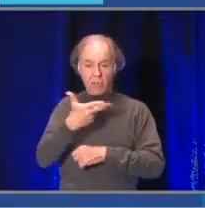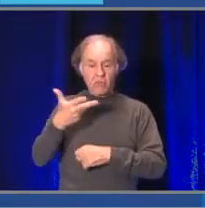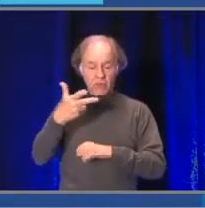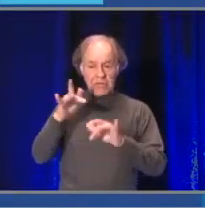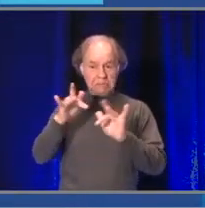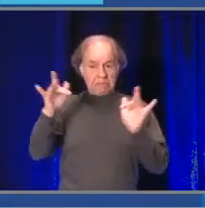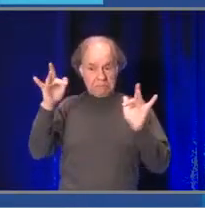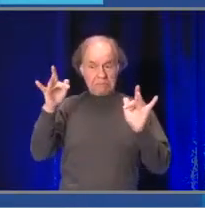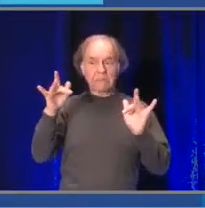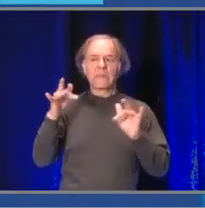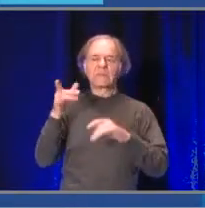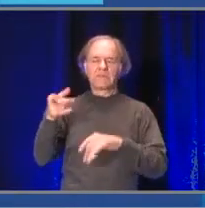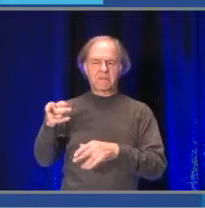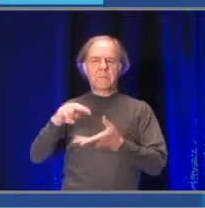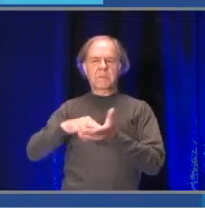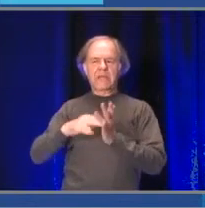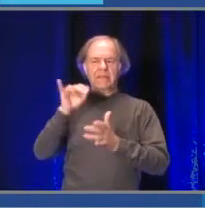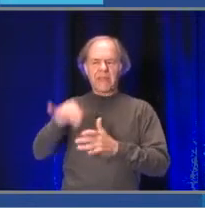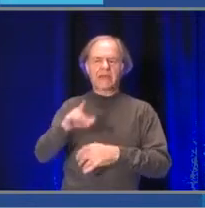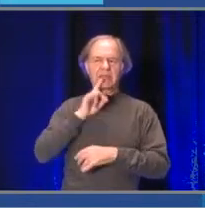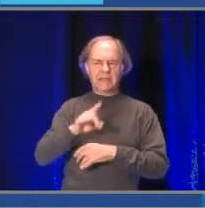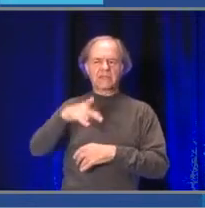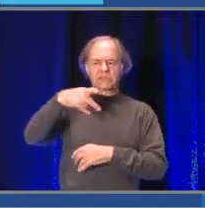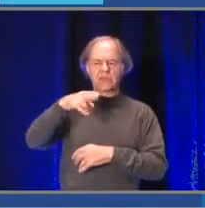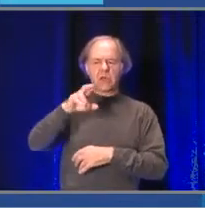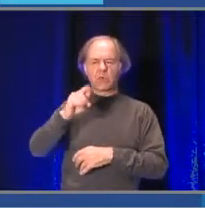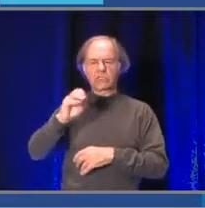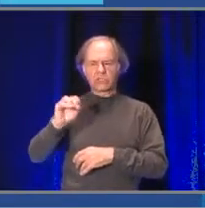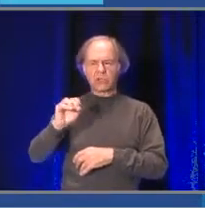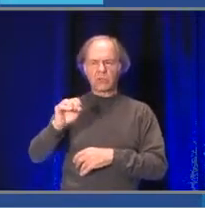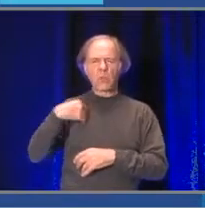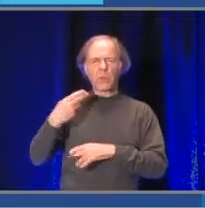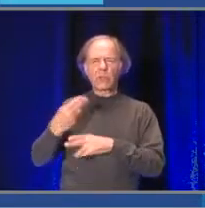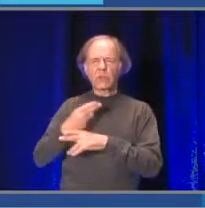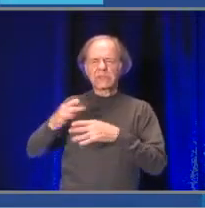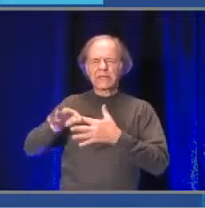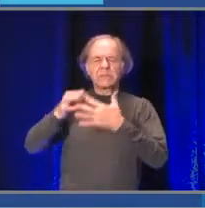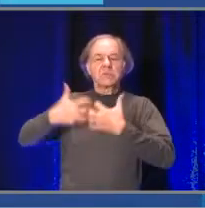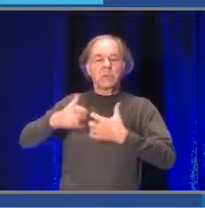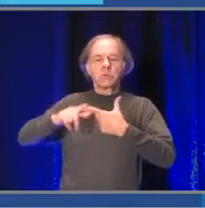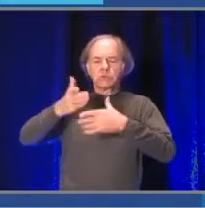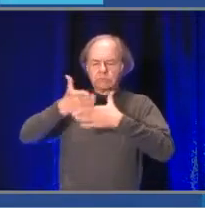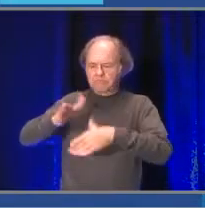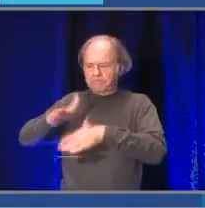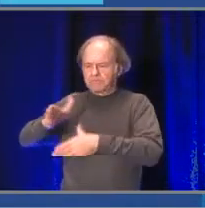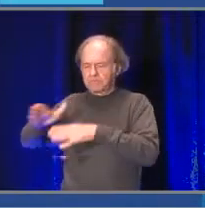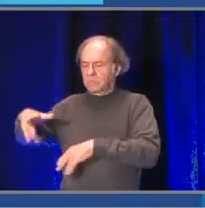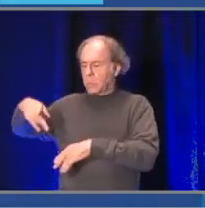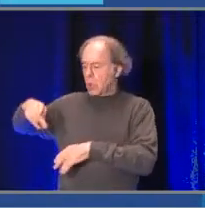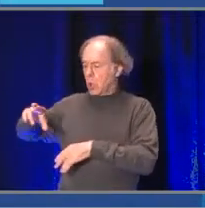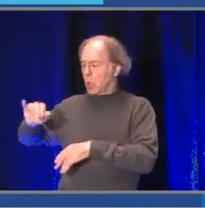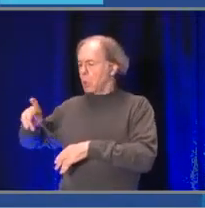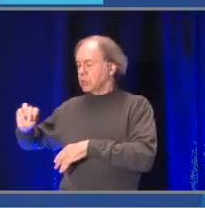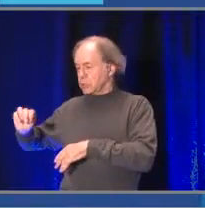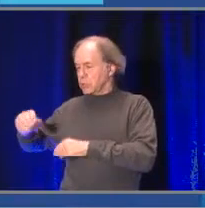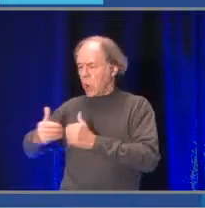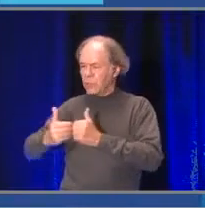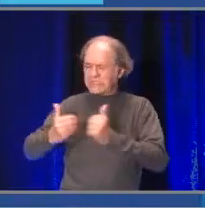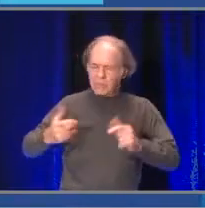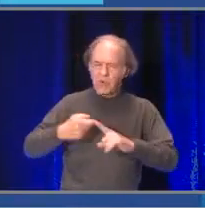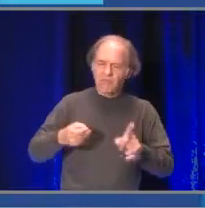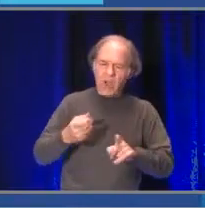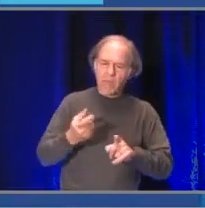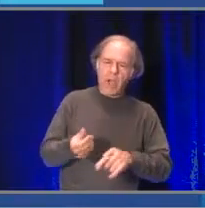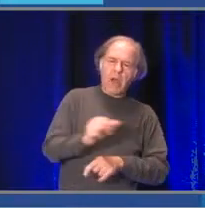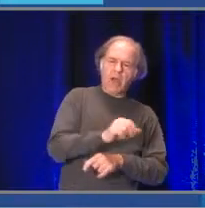And we have something called a sorter that allows us to separate prostosome from other exosomes. So then